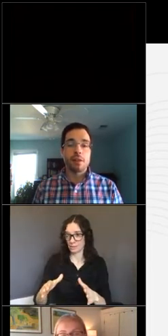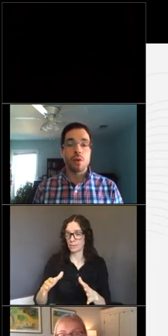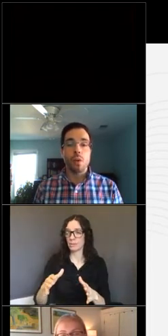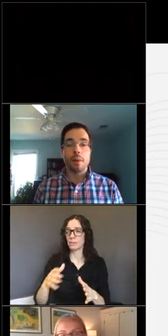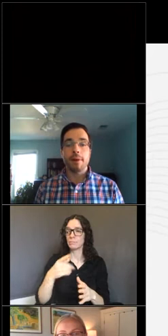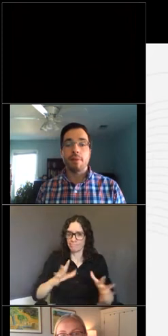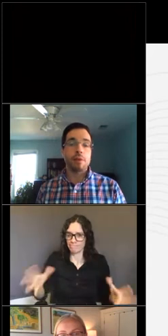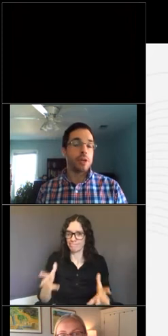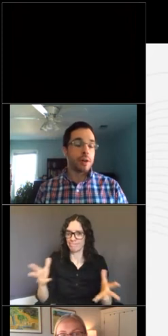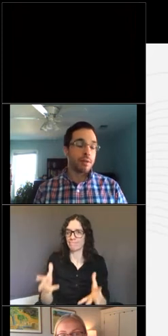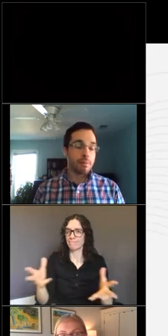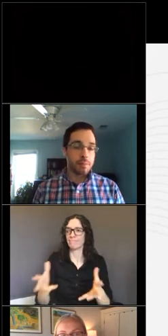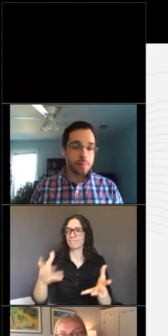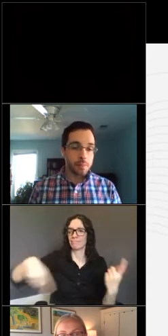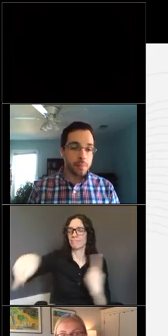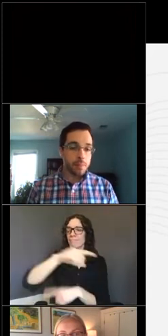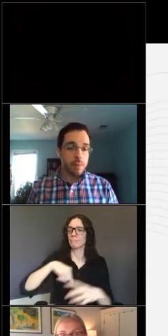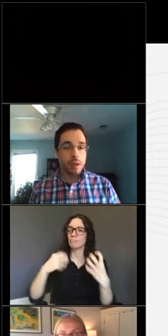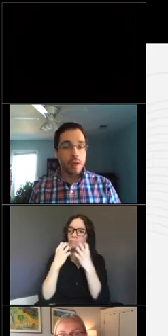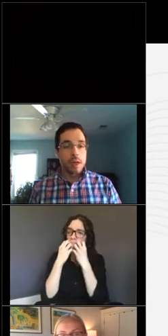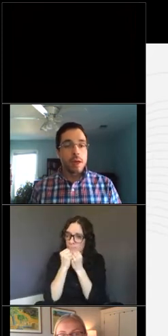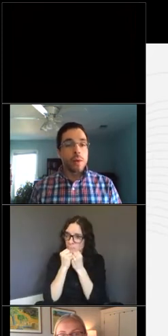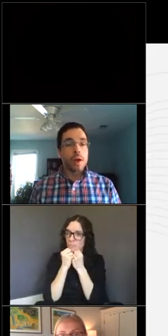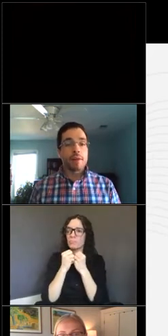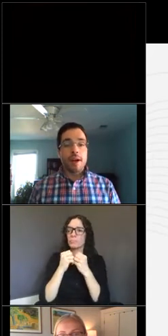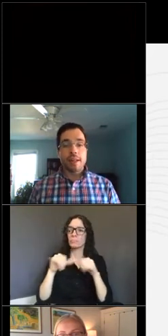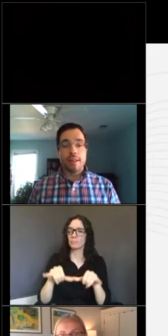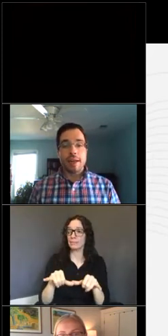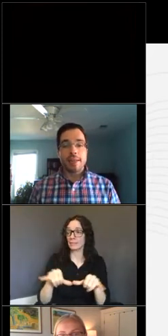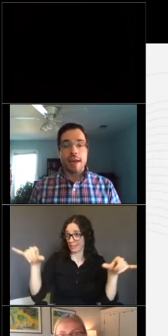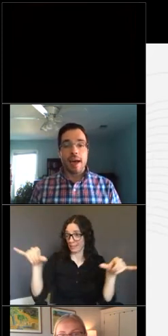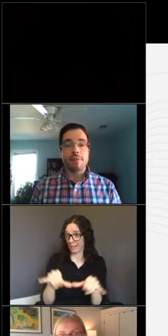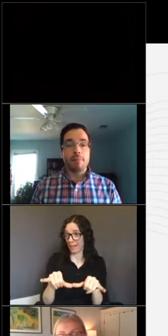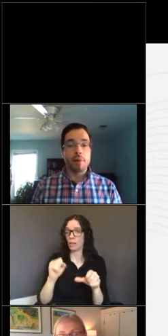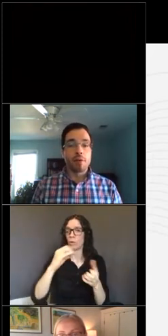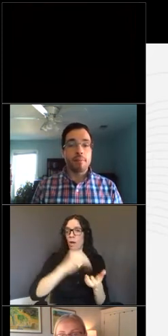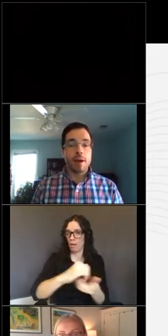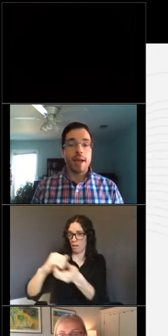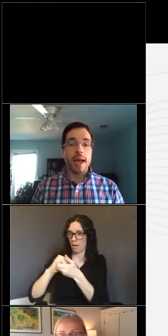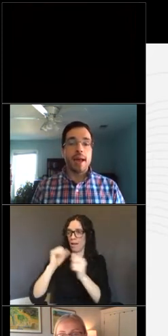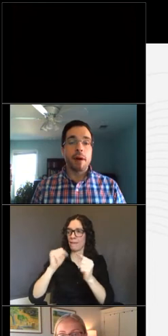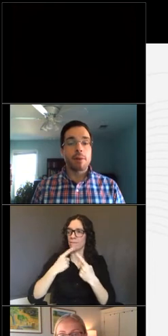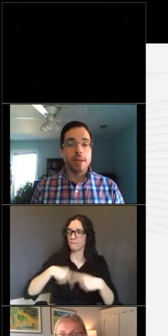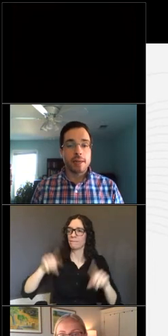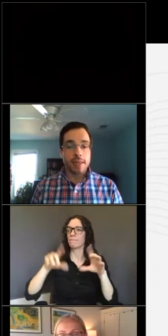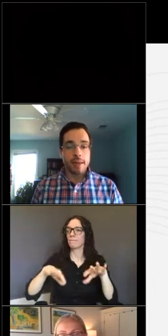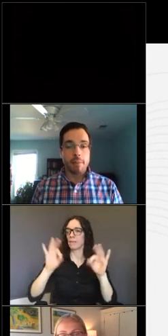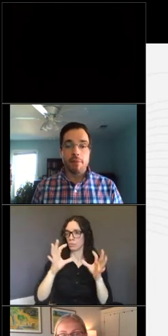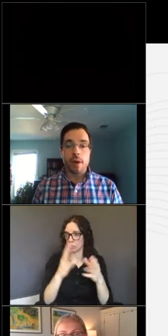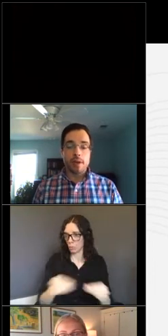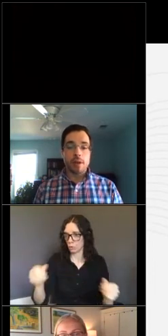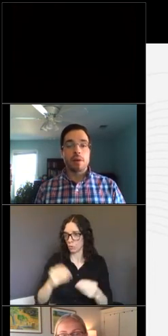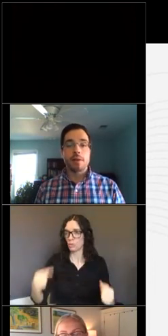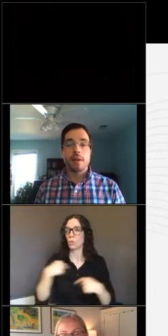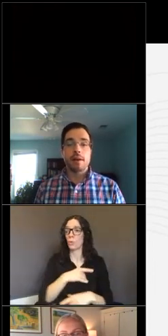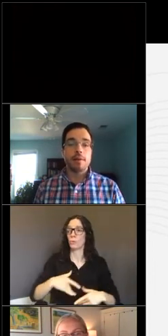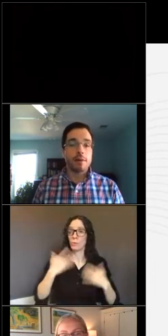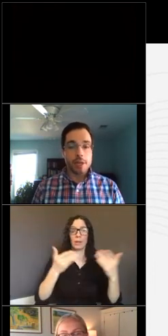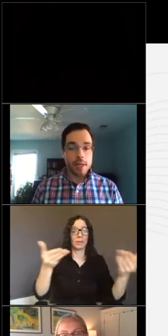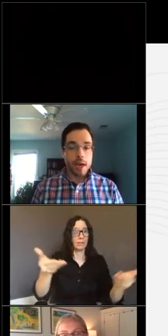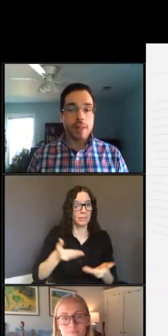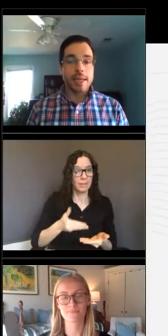at scale through cooperative solutions. We are very excited to have both Mary and Barbara here today. Before I turn it